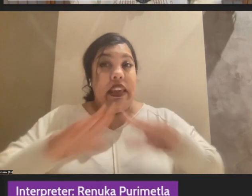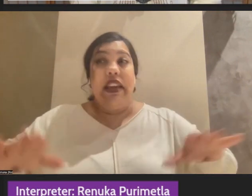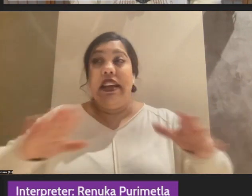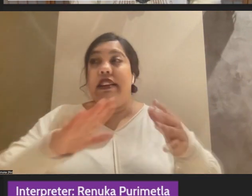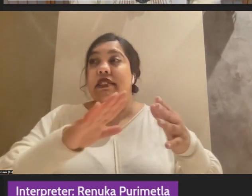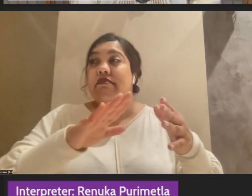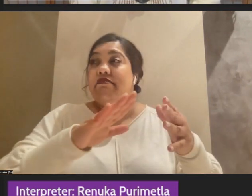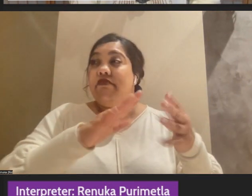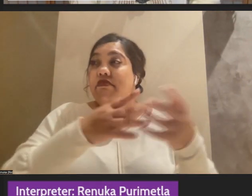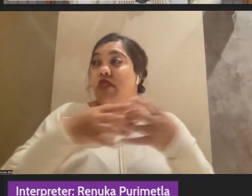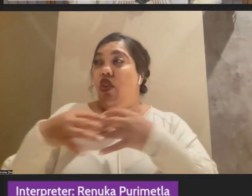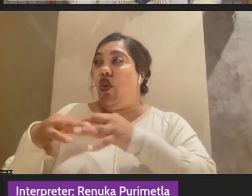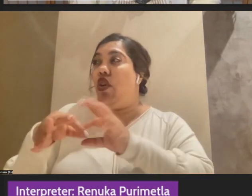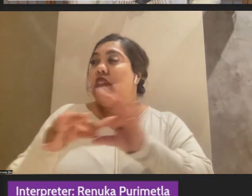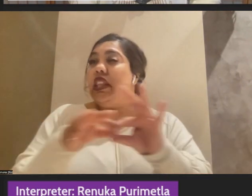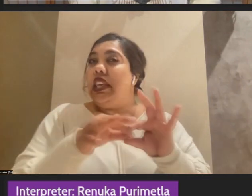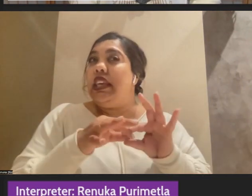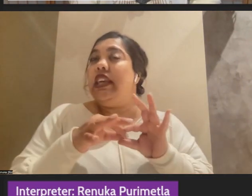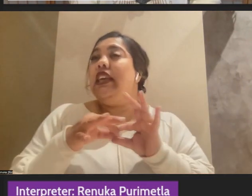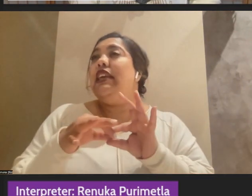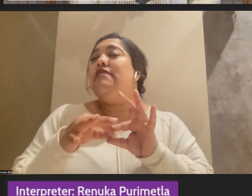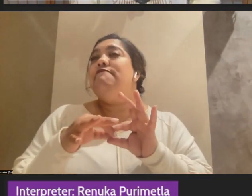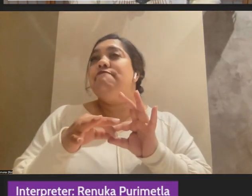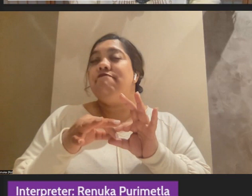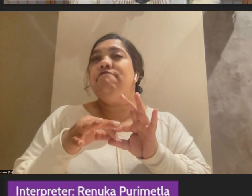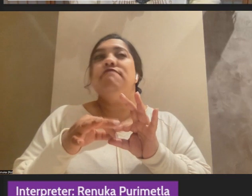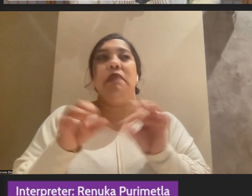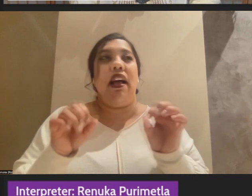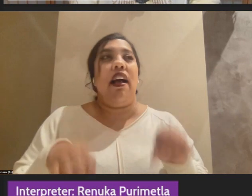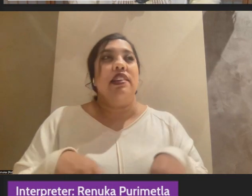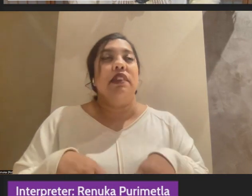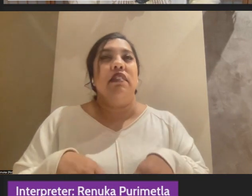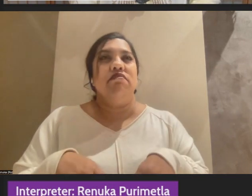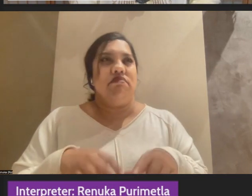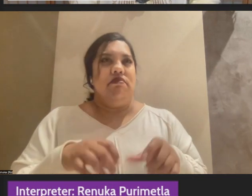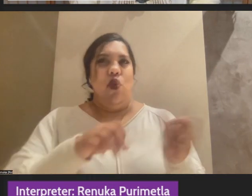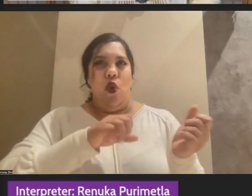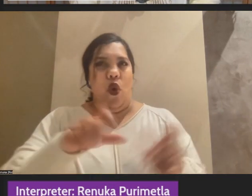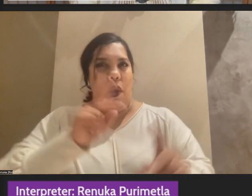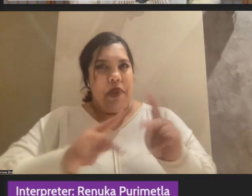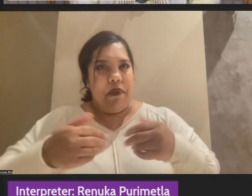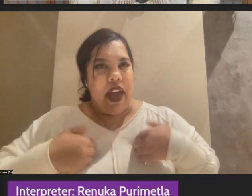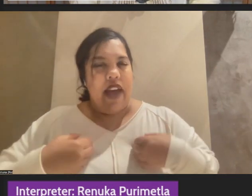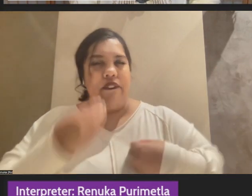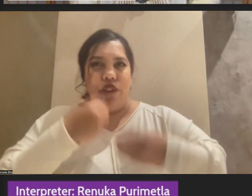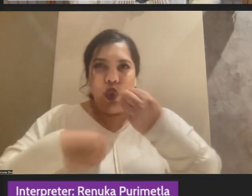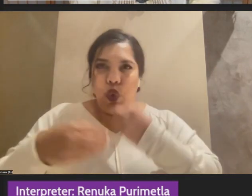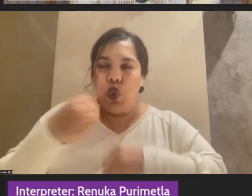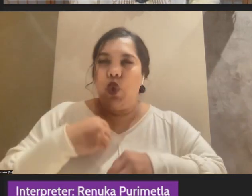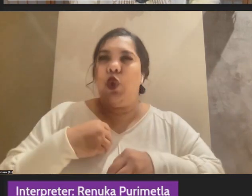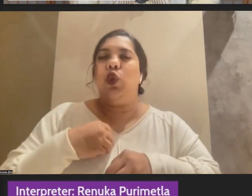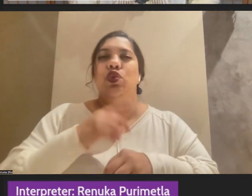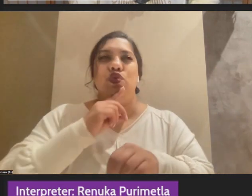our lives in such a way that food for all inevitable? Are we living in such a way that a world that works